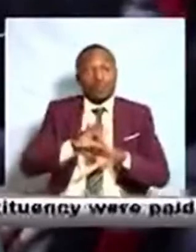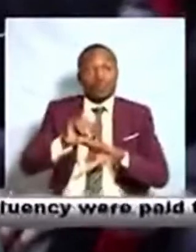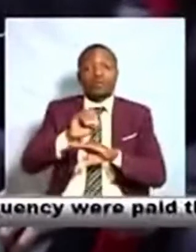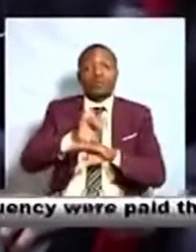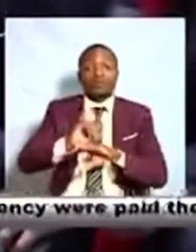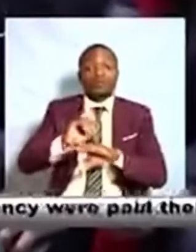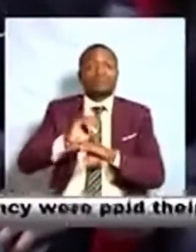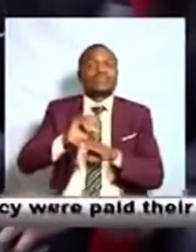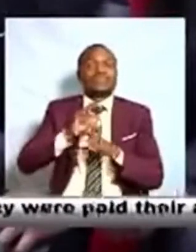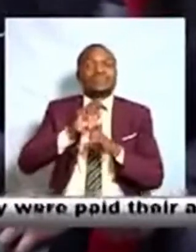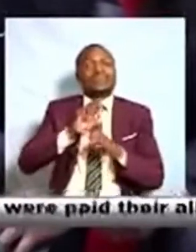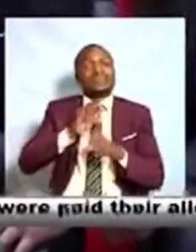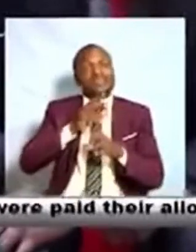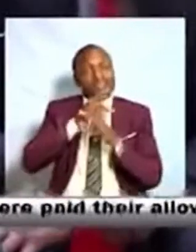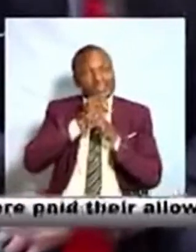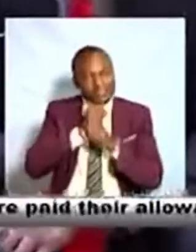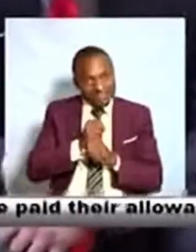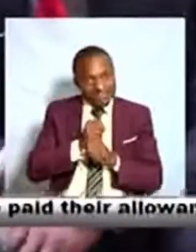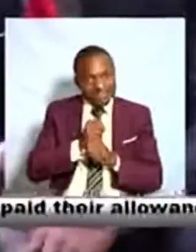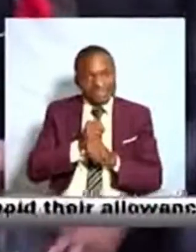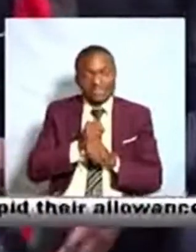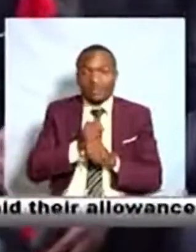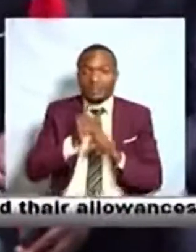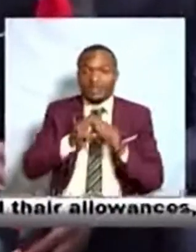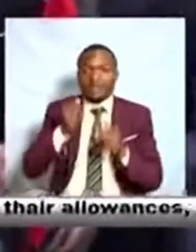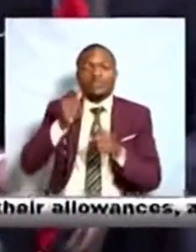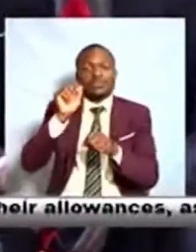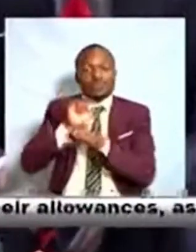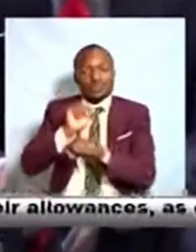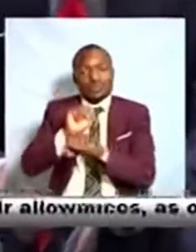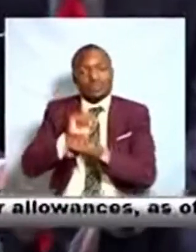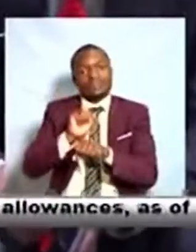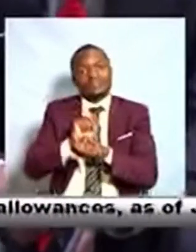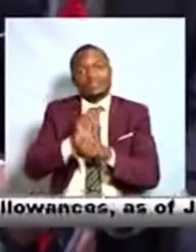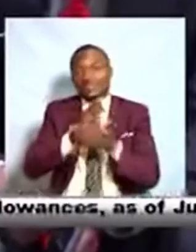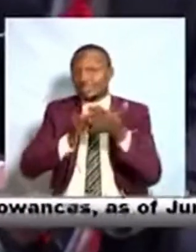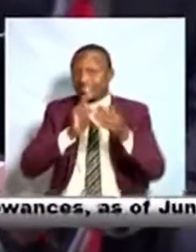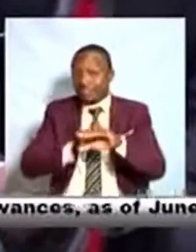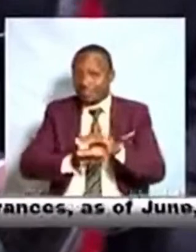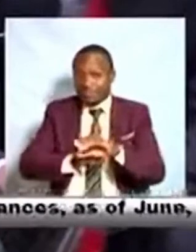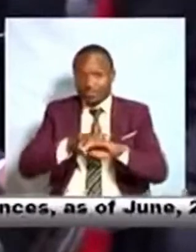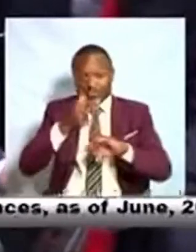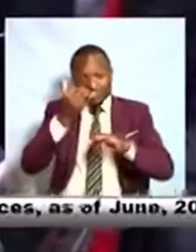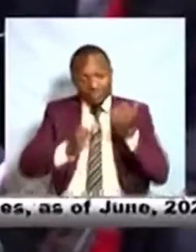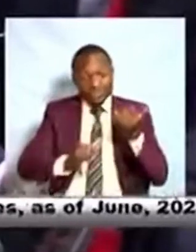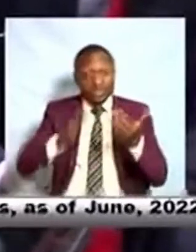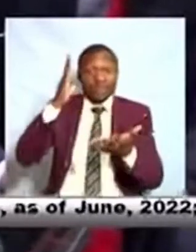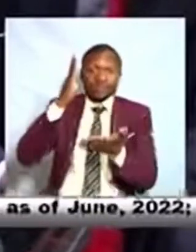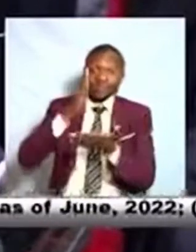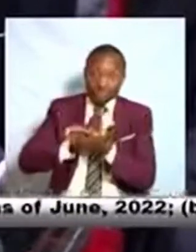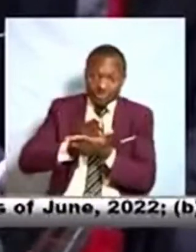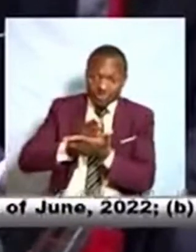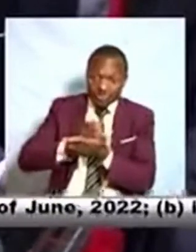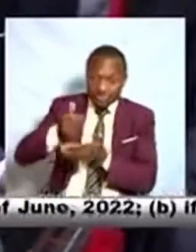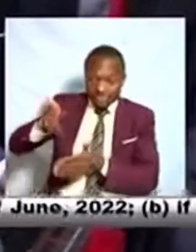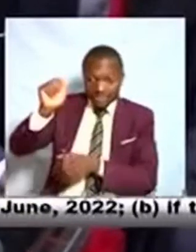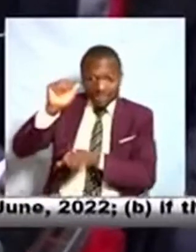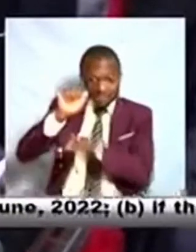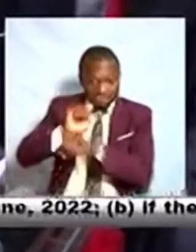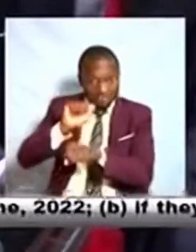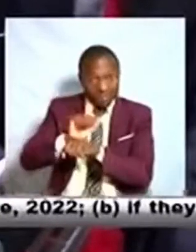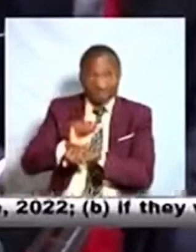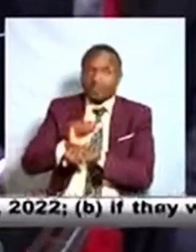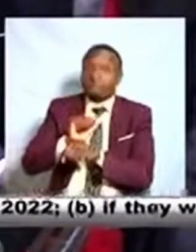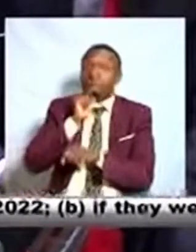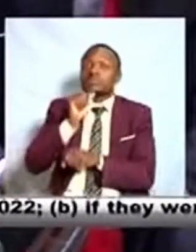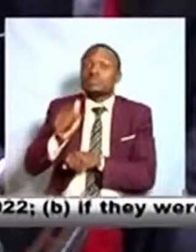for some time. So the investigation has been concluded that we stopped her from work. So in fact, we are